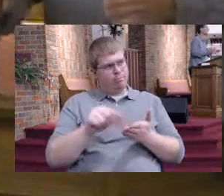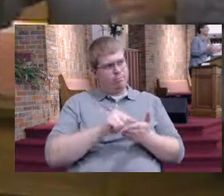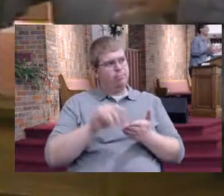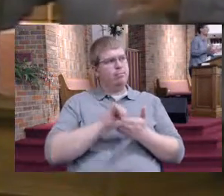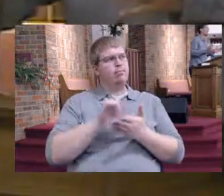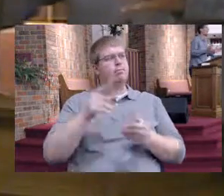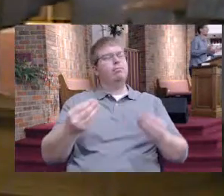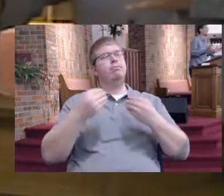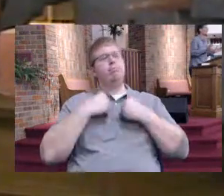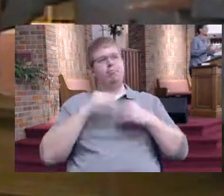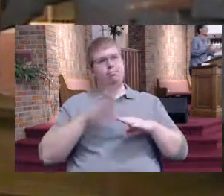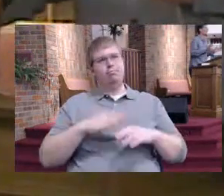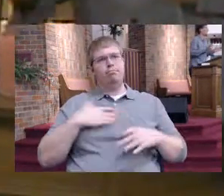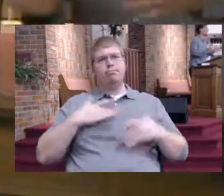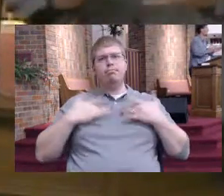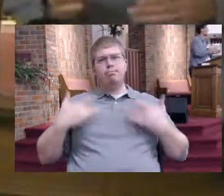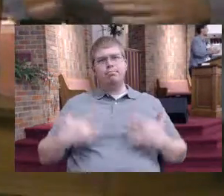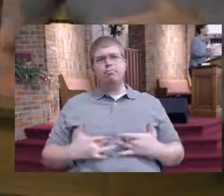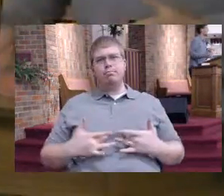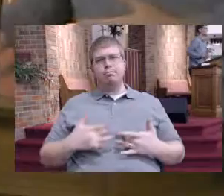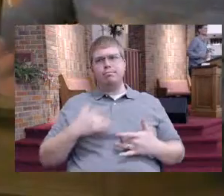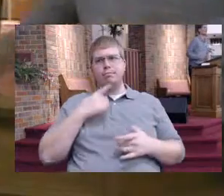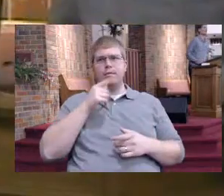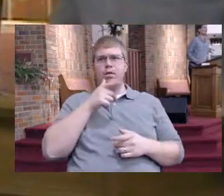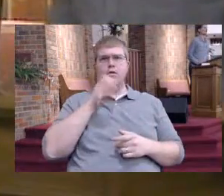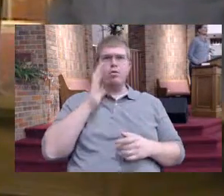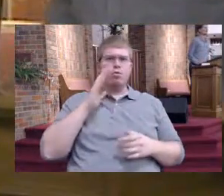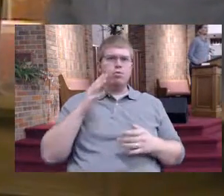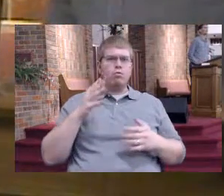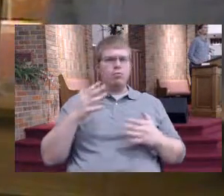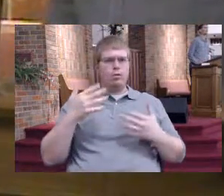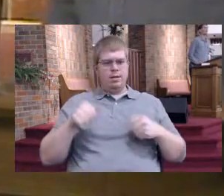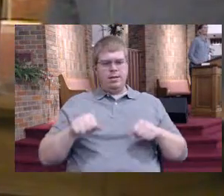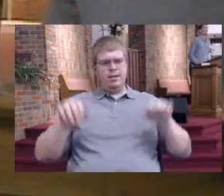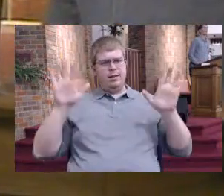heart. Whoever loses their life for me will find it.